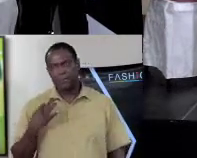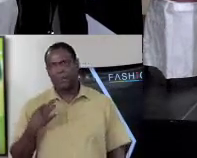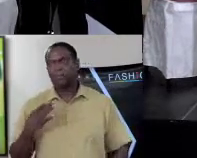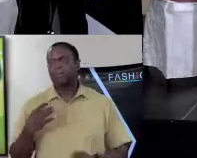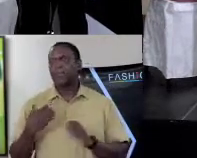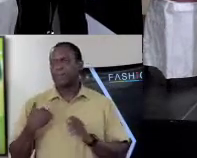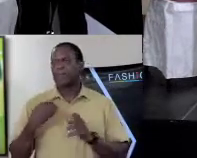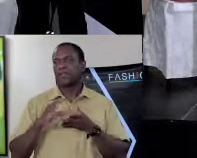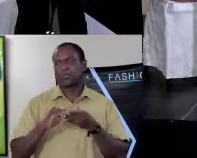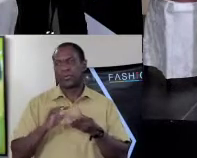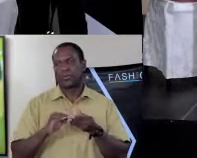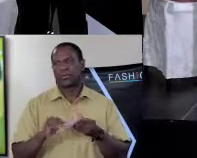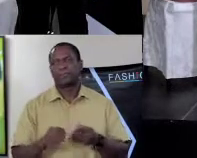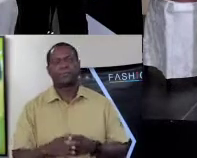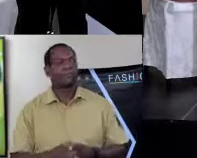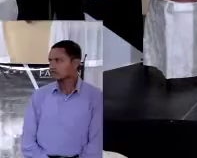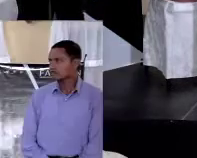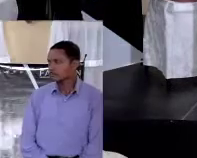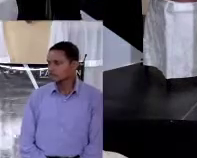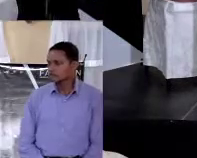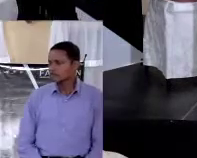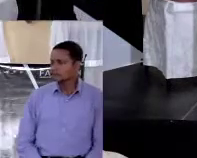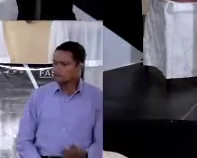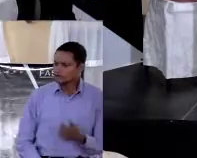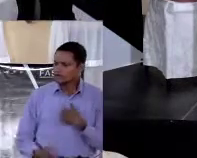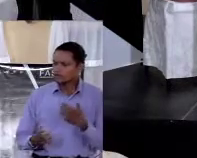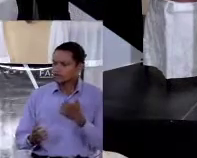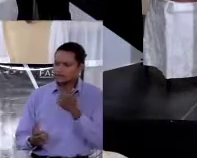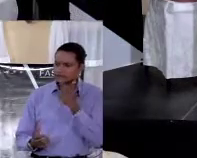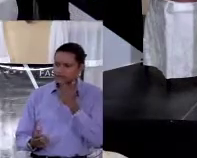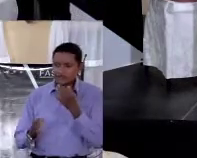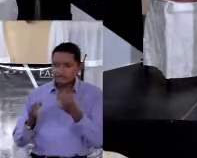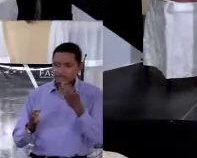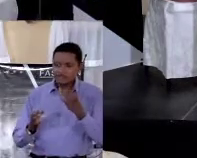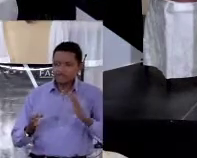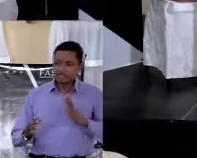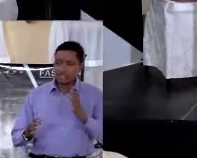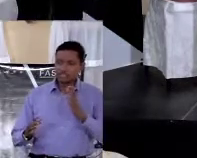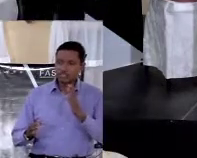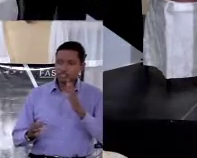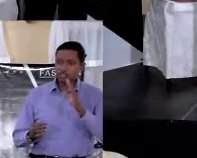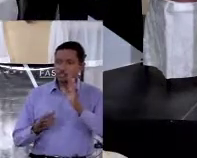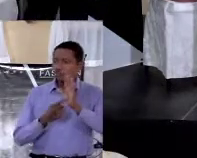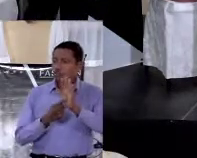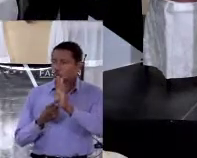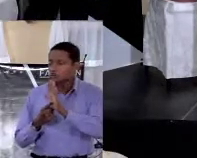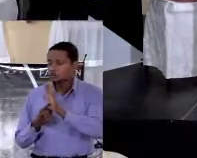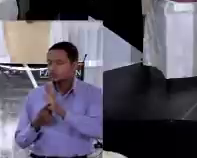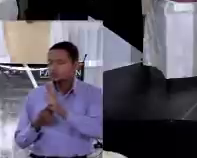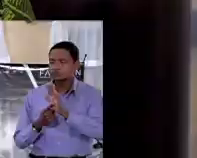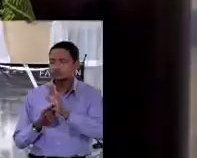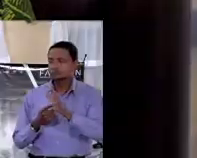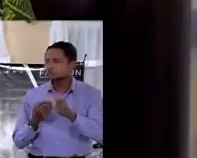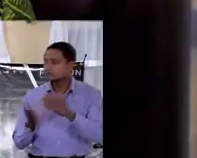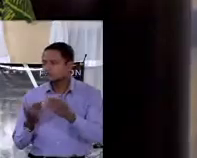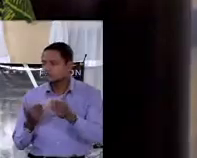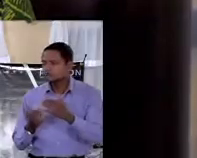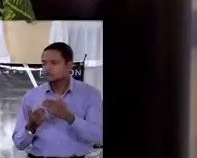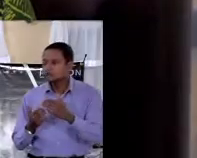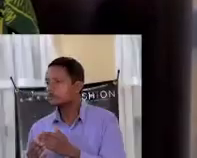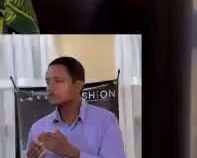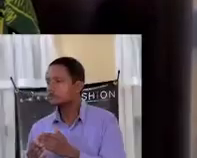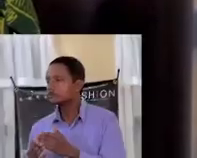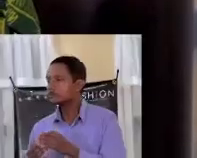What I would like to allude to is the fact that whether it be a fashion show, whether it be a trade show or buyer's meeting, you go to